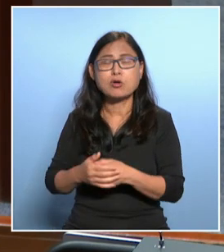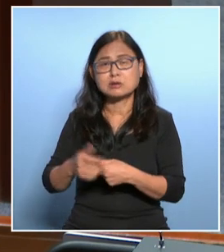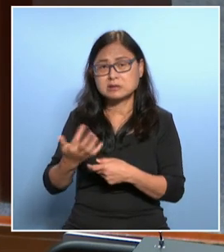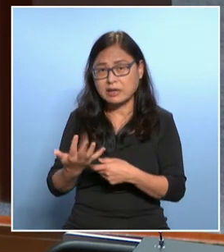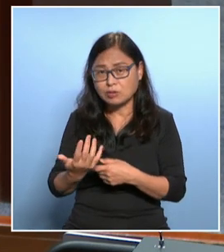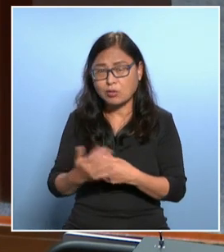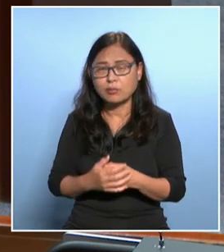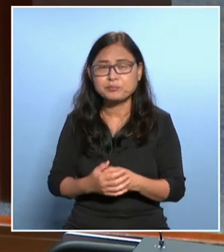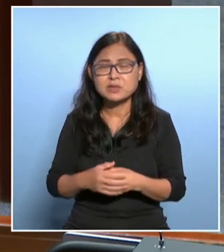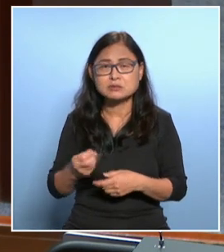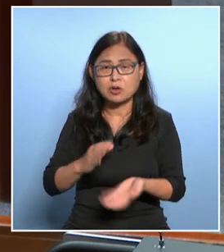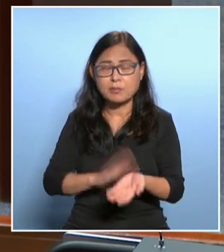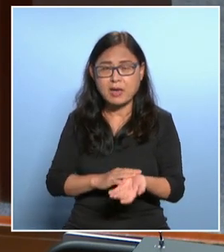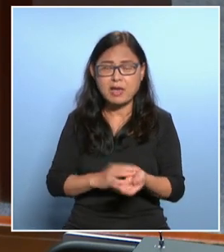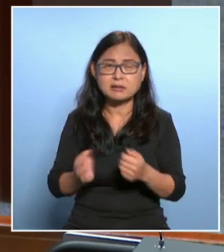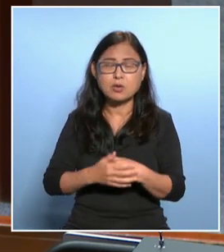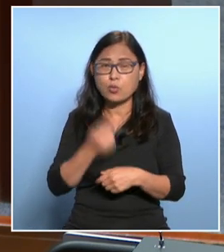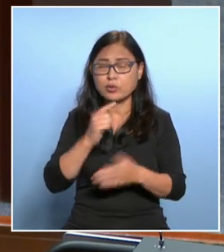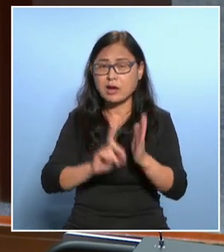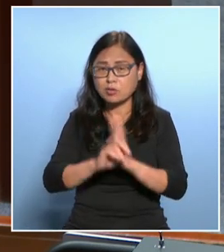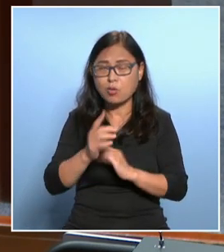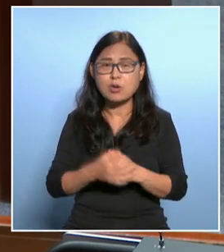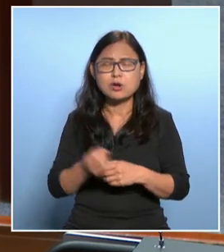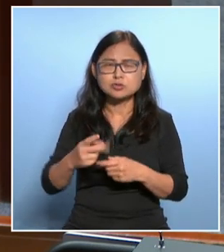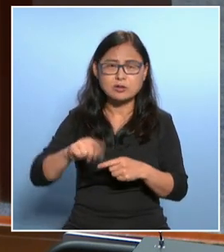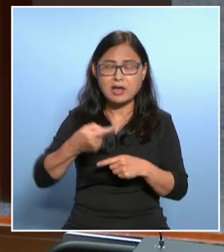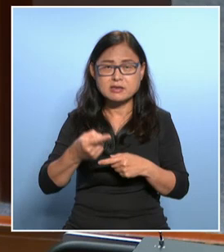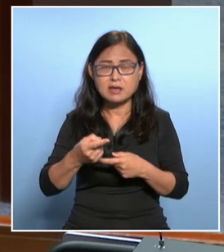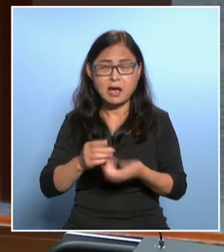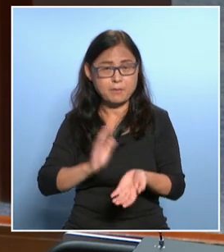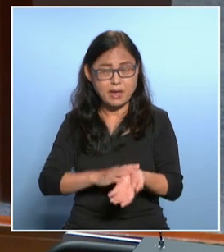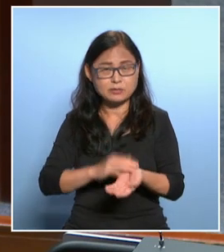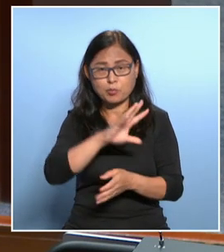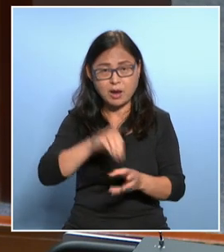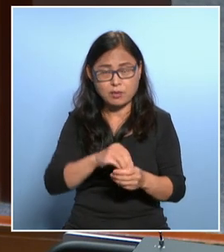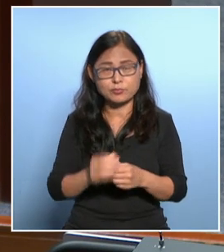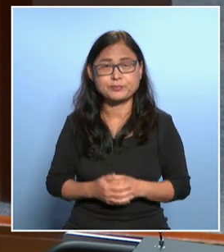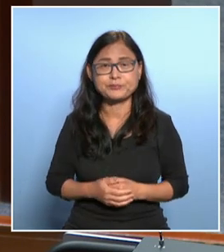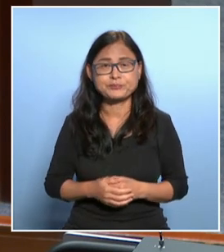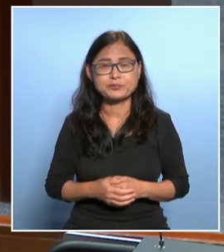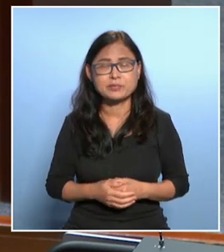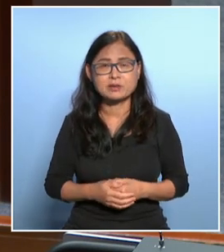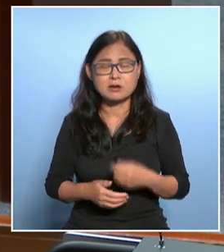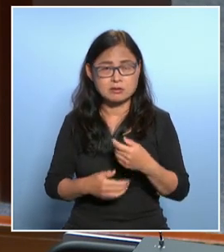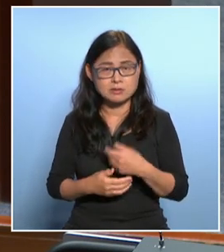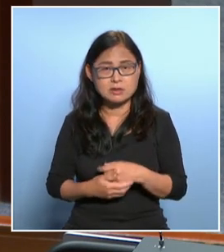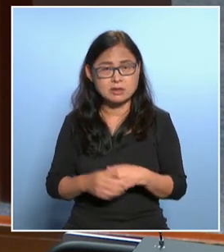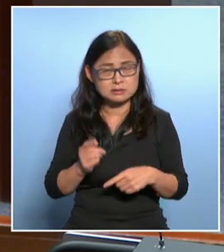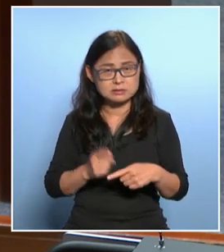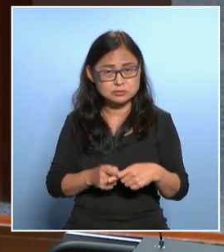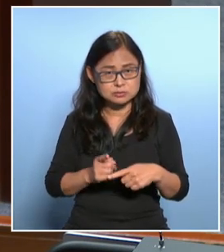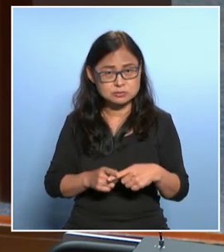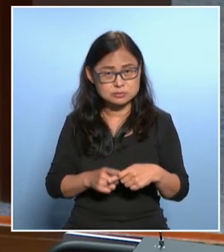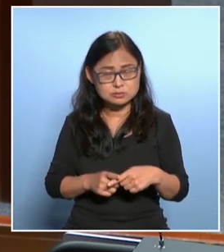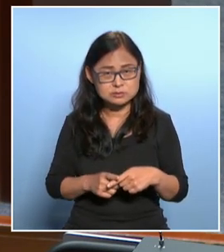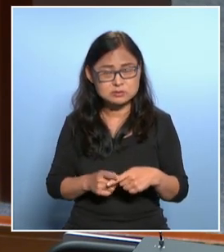how many patients are we talking about? And other than hypertension, will other diseases be included?